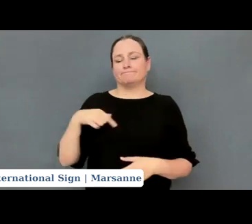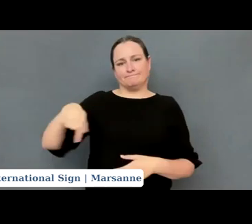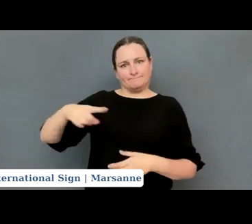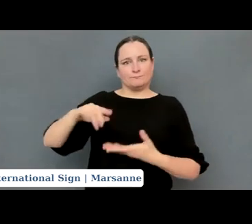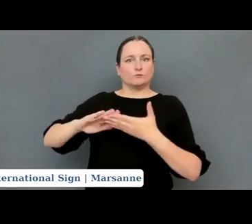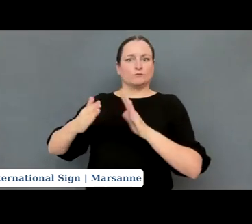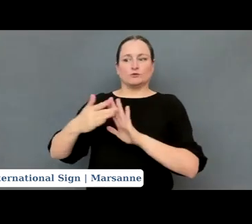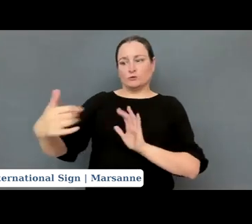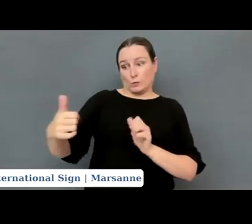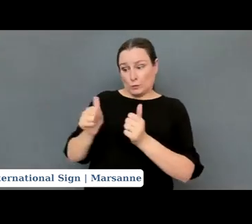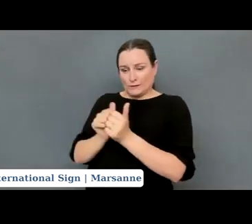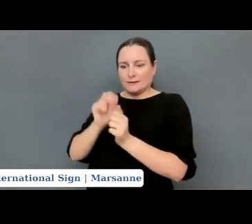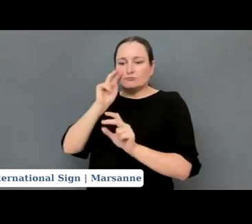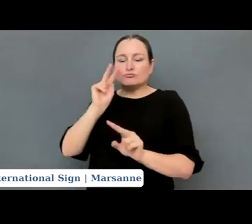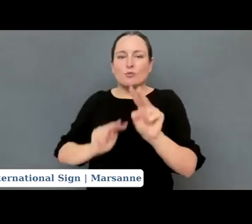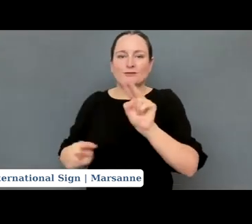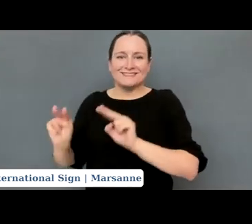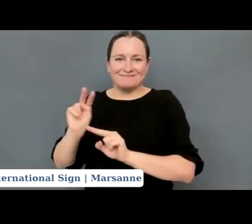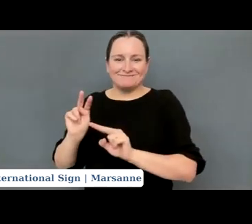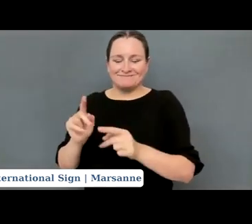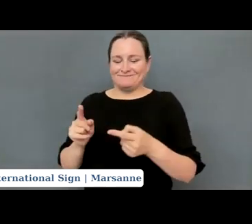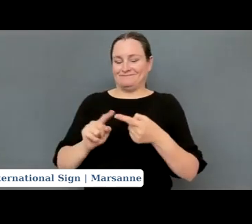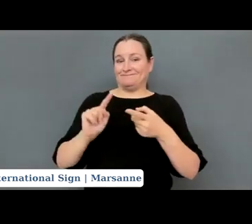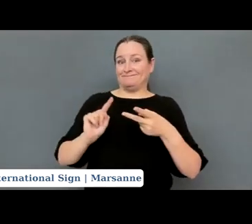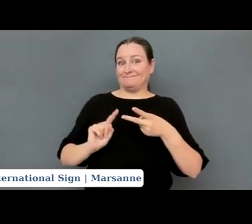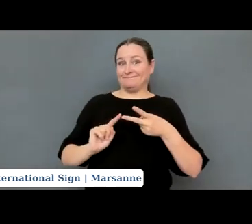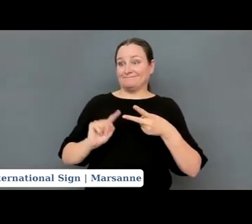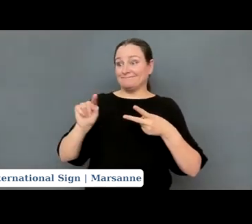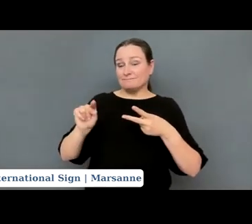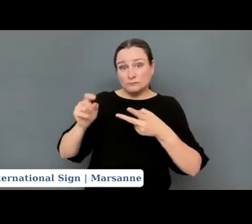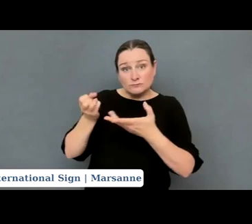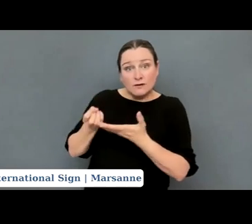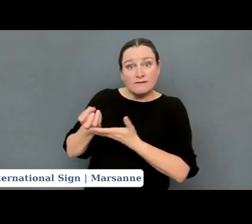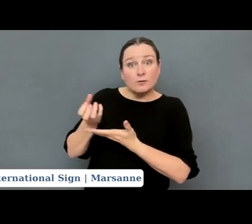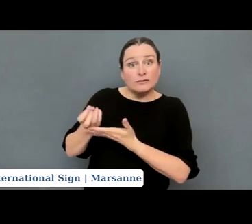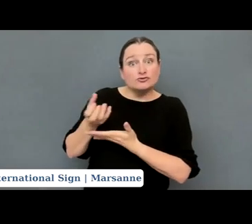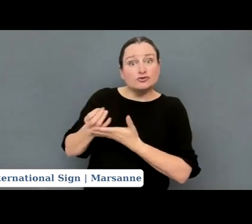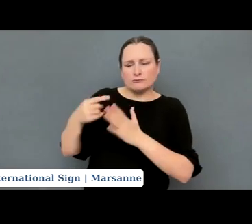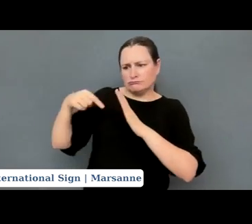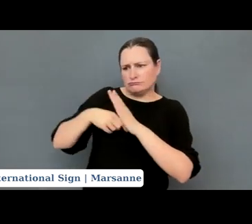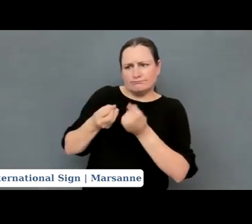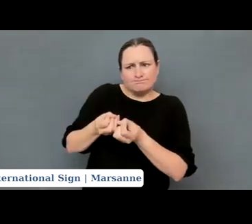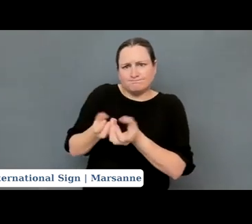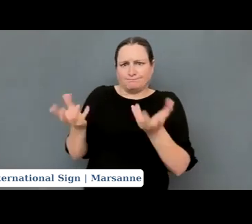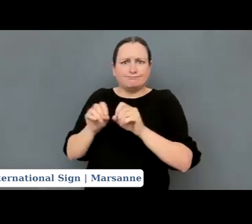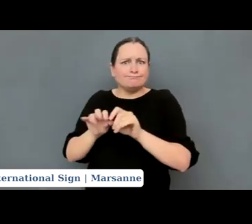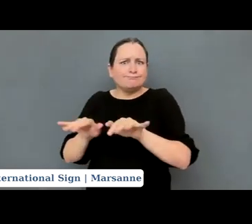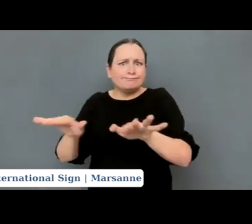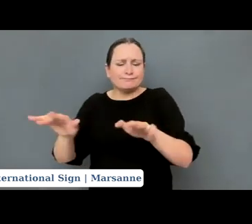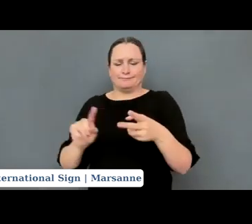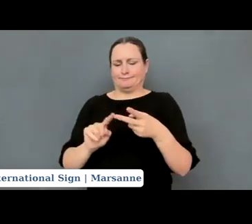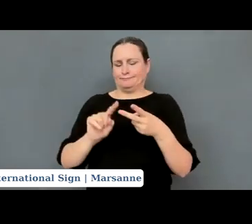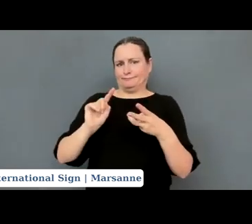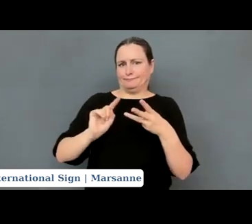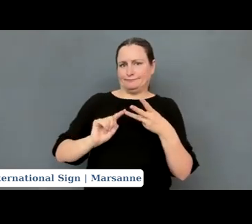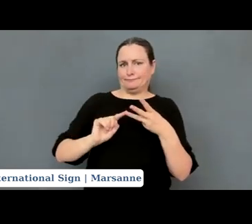the access to information for the communities, also to train the different members of the communities, offering